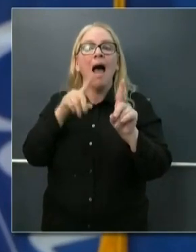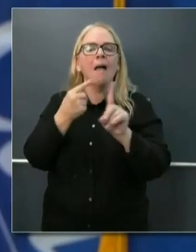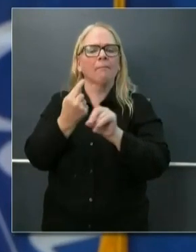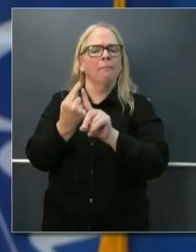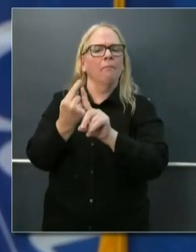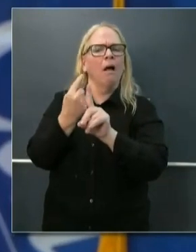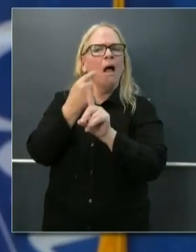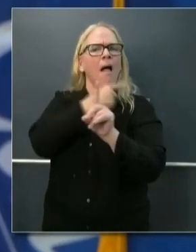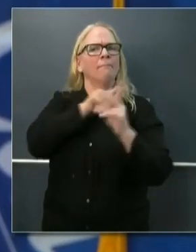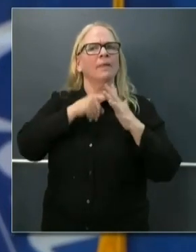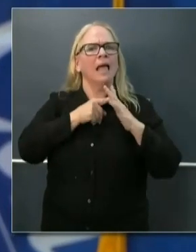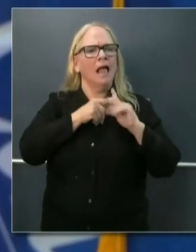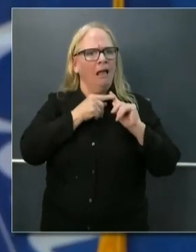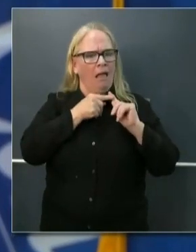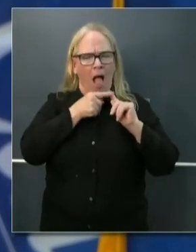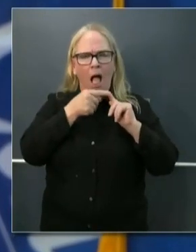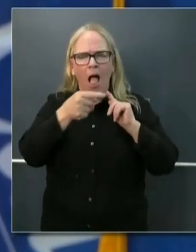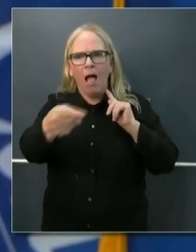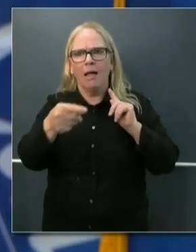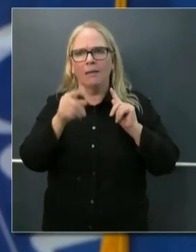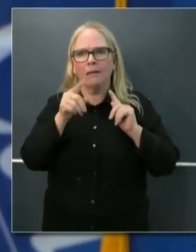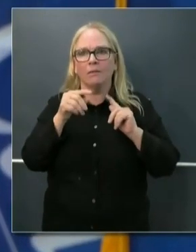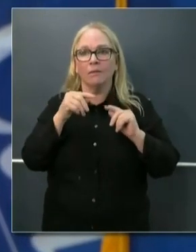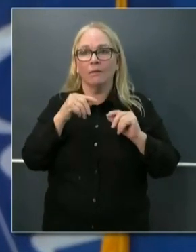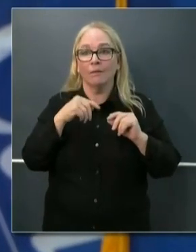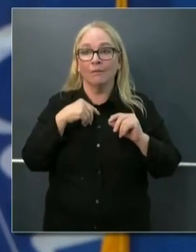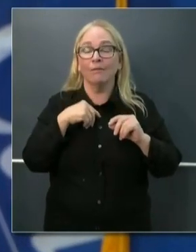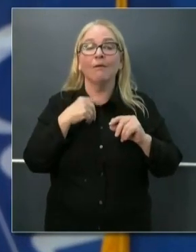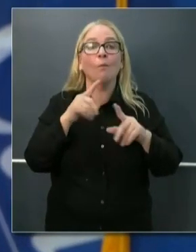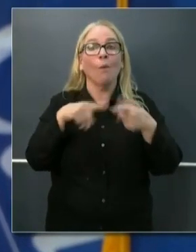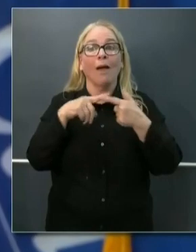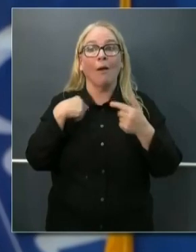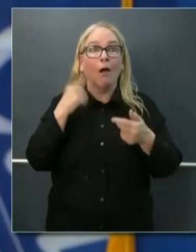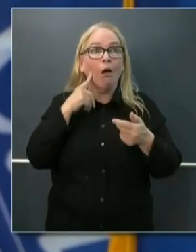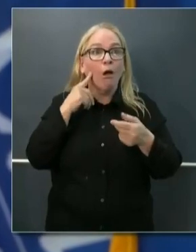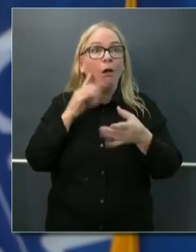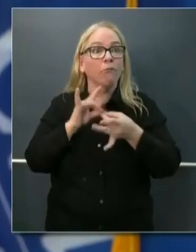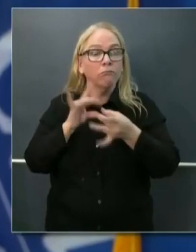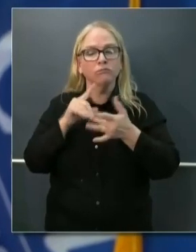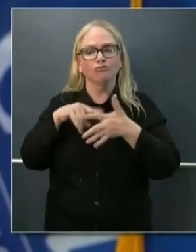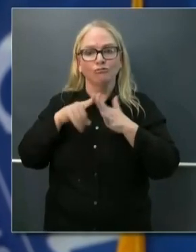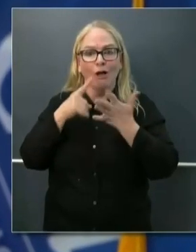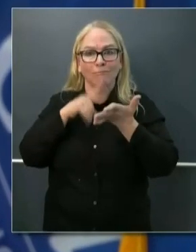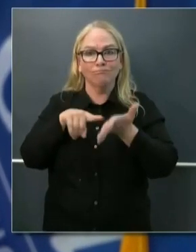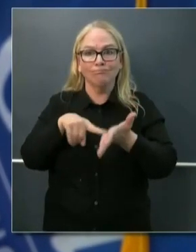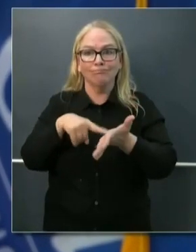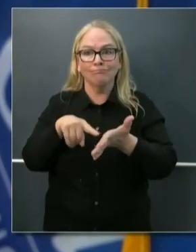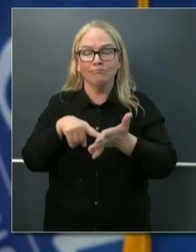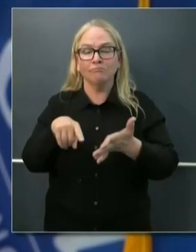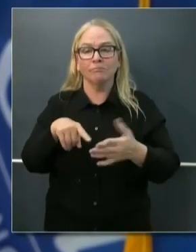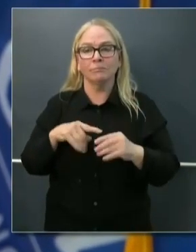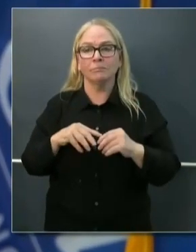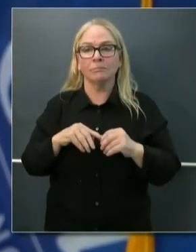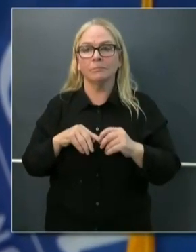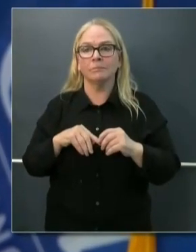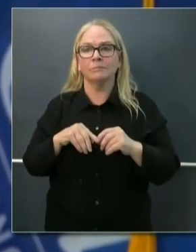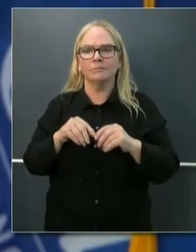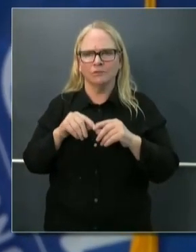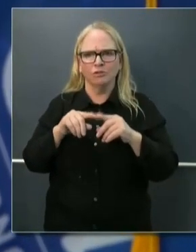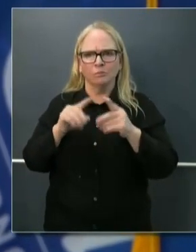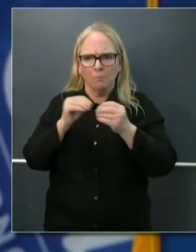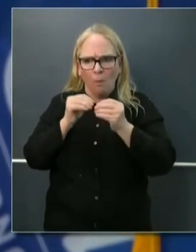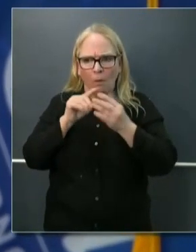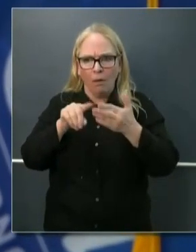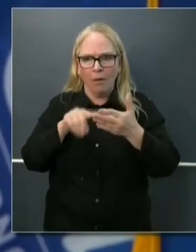process. As we heard very recently, an investigation of additional cases in